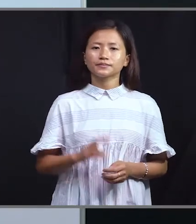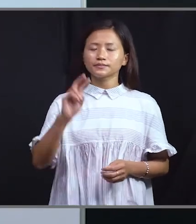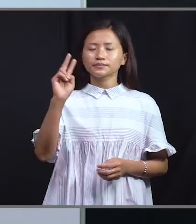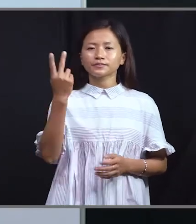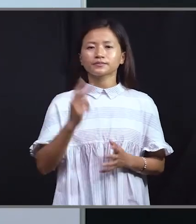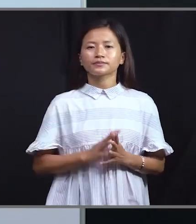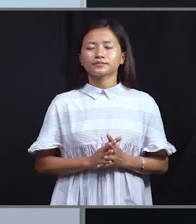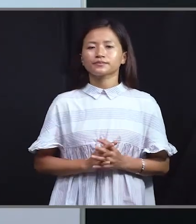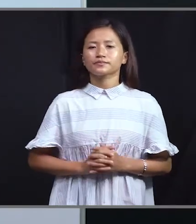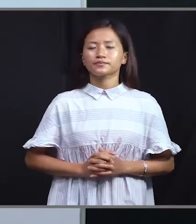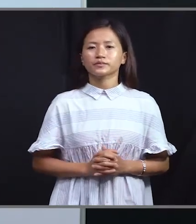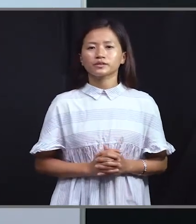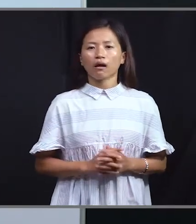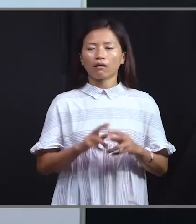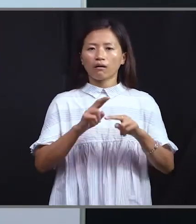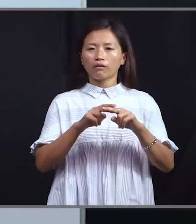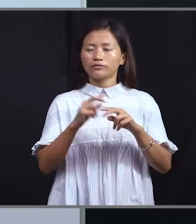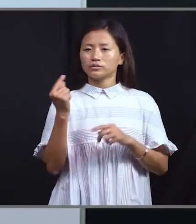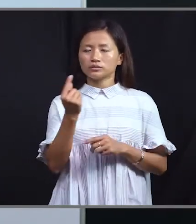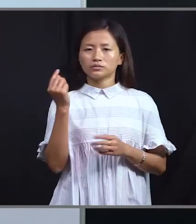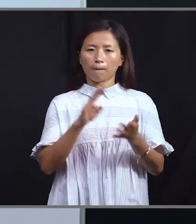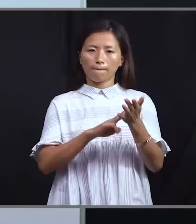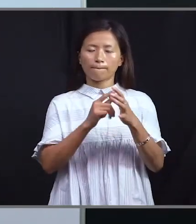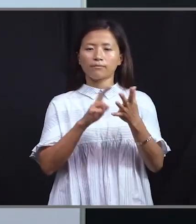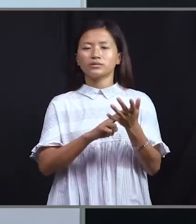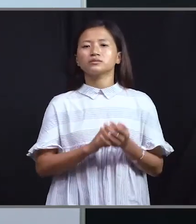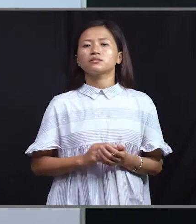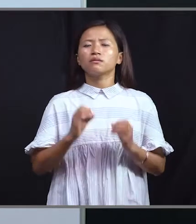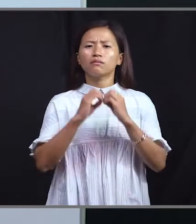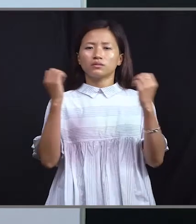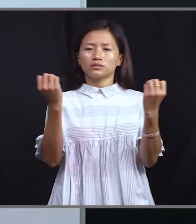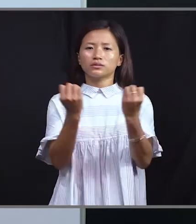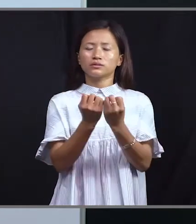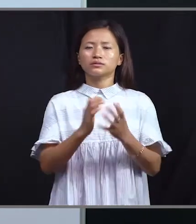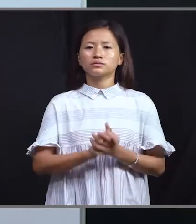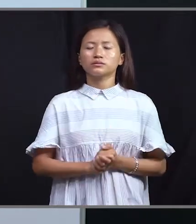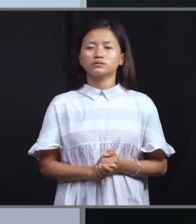second functions of management is organizing. Okay.